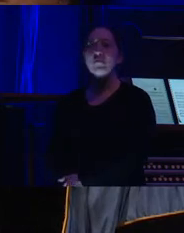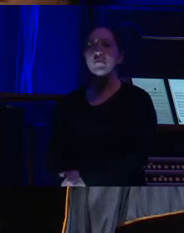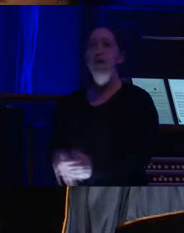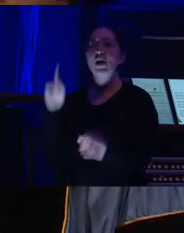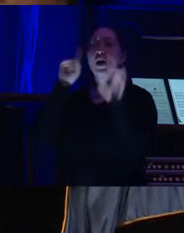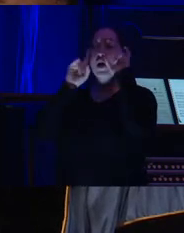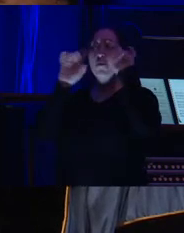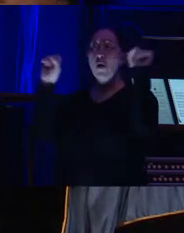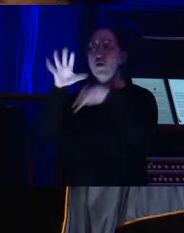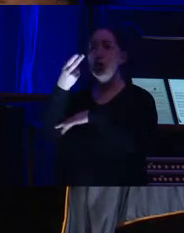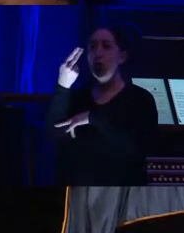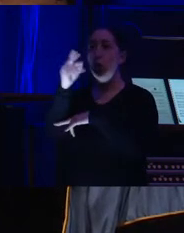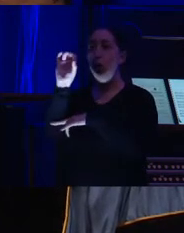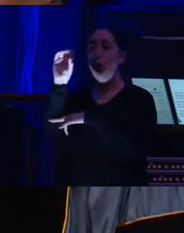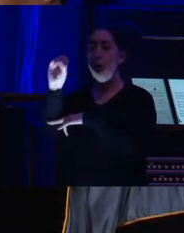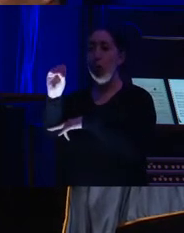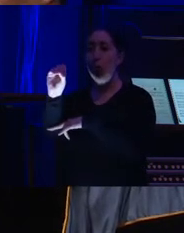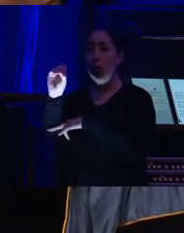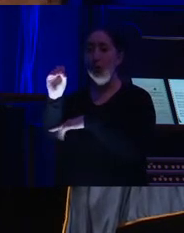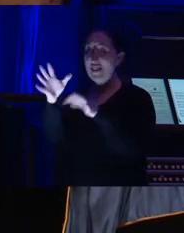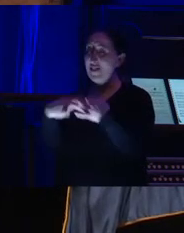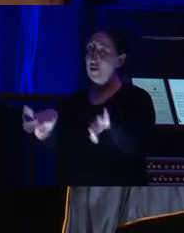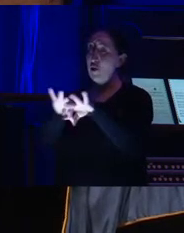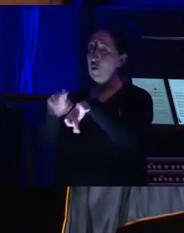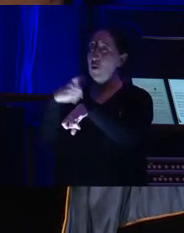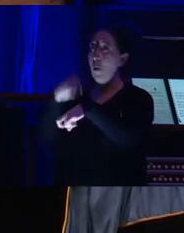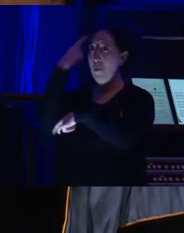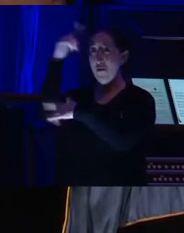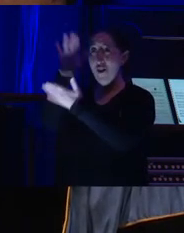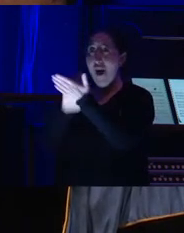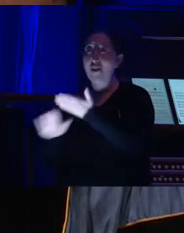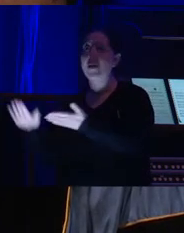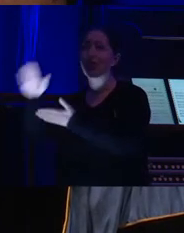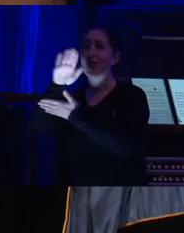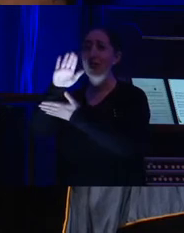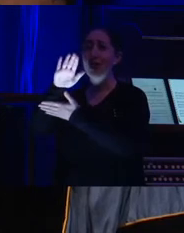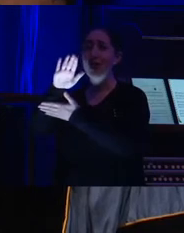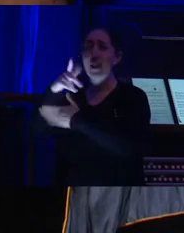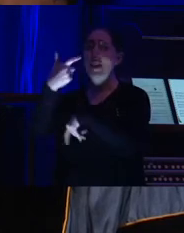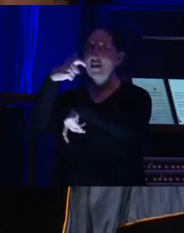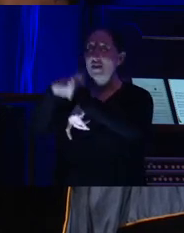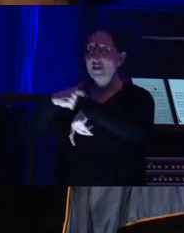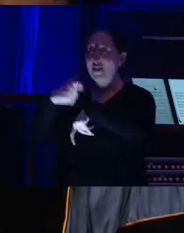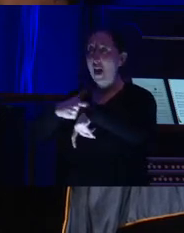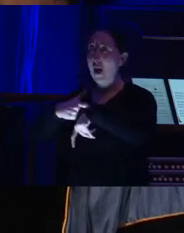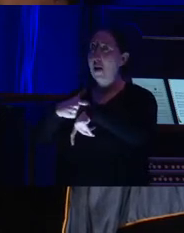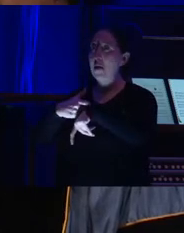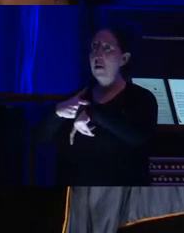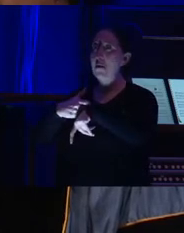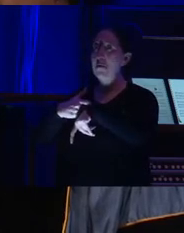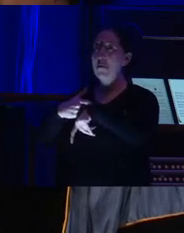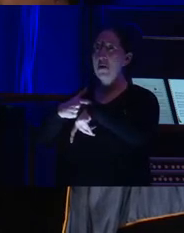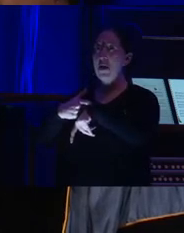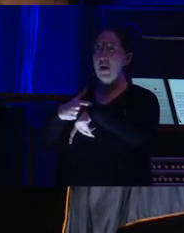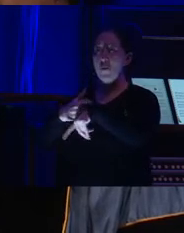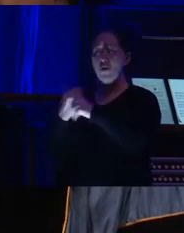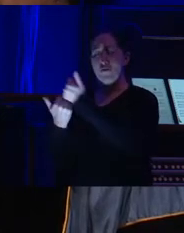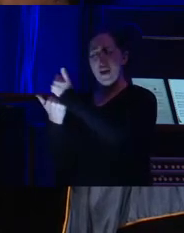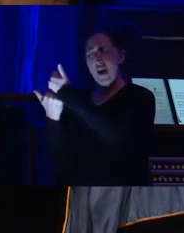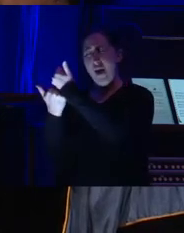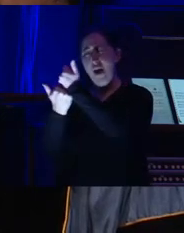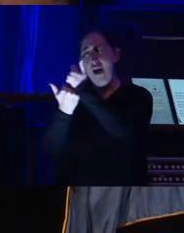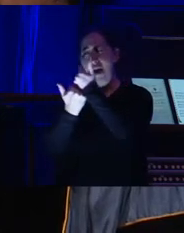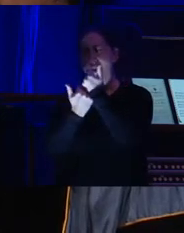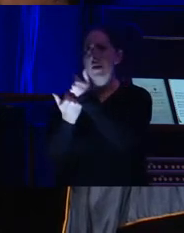President Ono has arrived at a critical moment for higher education, a time that calls for powerful advocacy in its